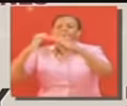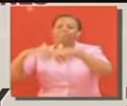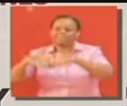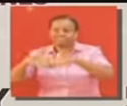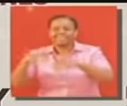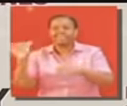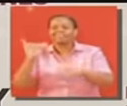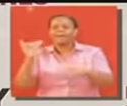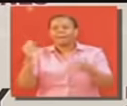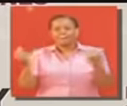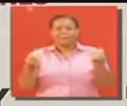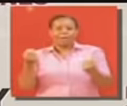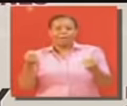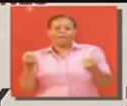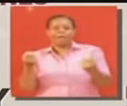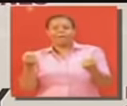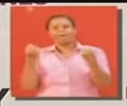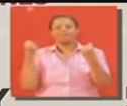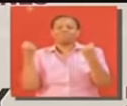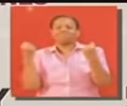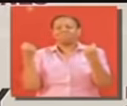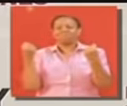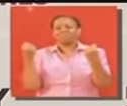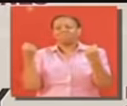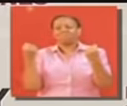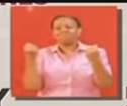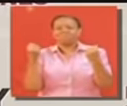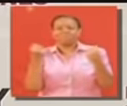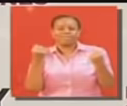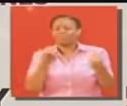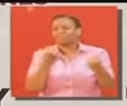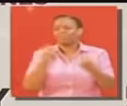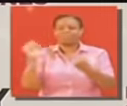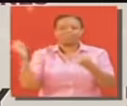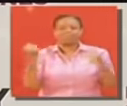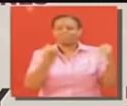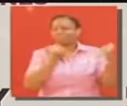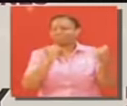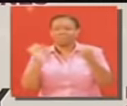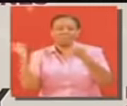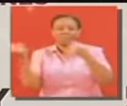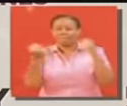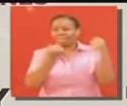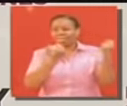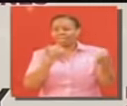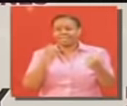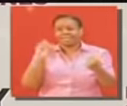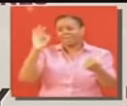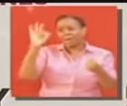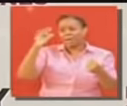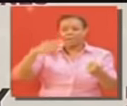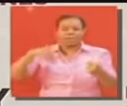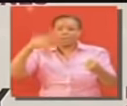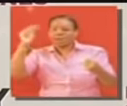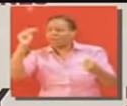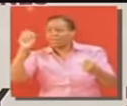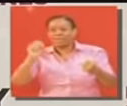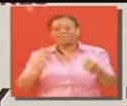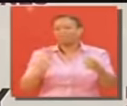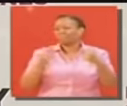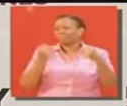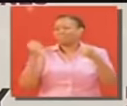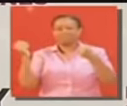Port of Spain to San Fernando. It will blow up. So right now we're in a good space with between, I think, 400 to 600 tests a